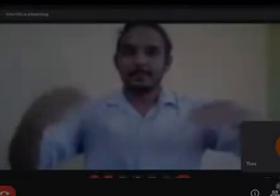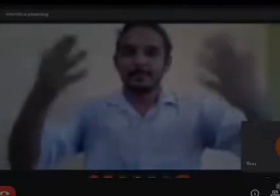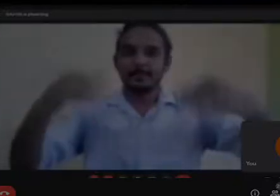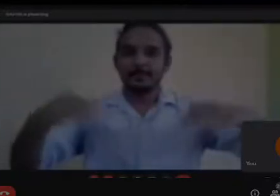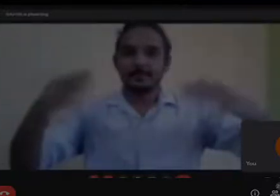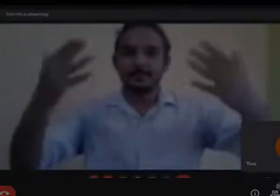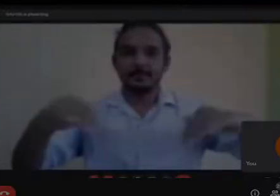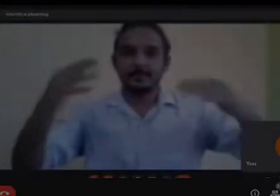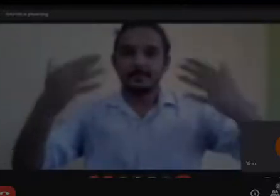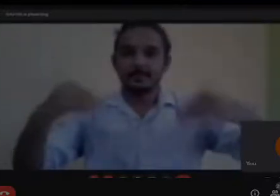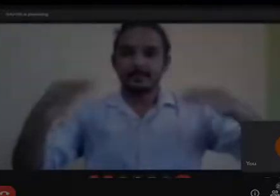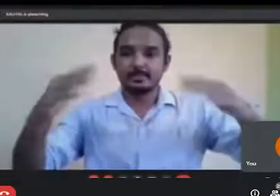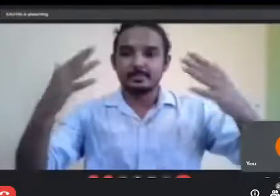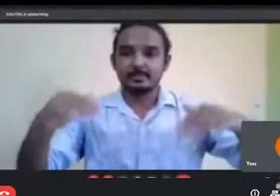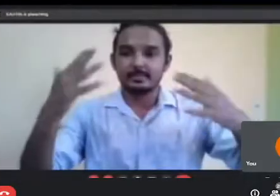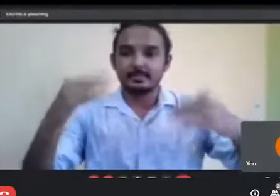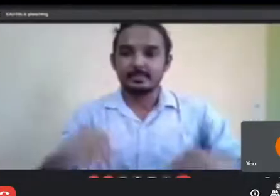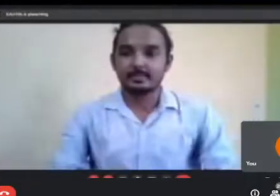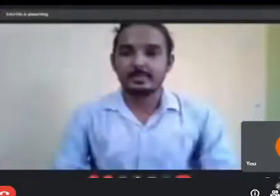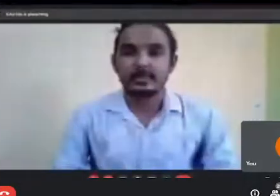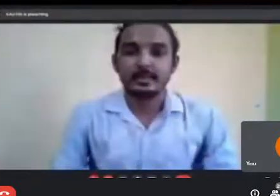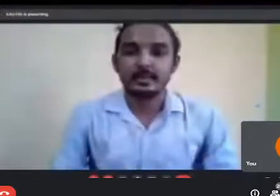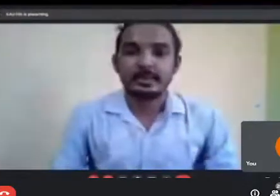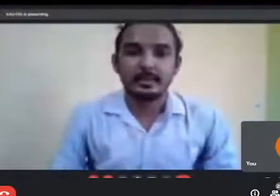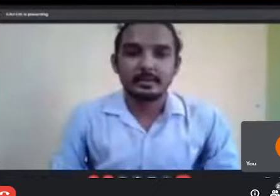involvement levels. Next slide, please.